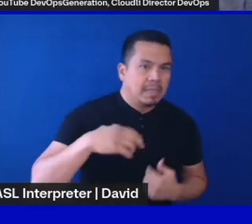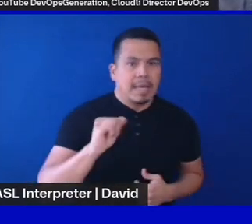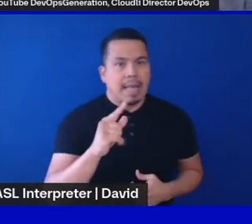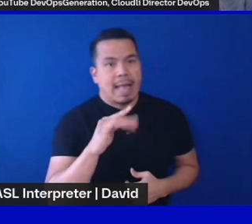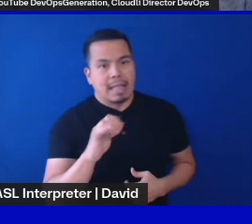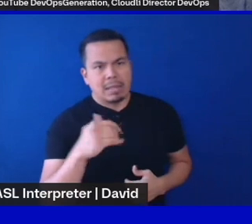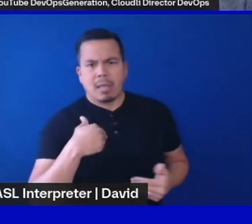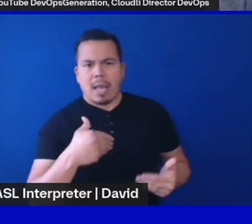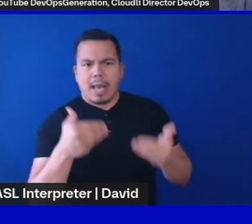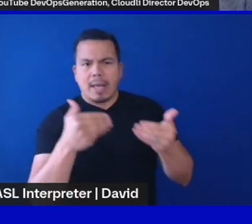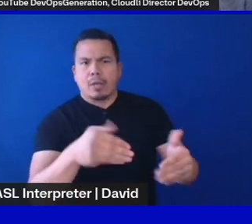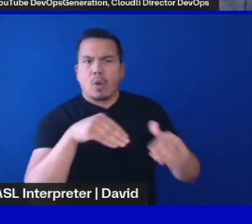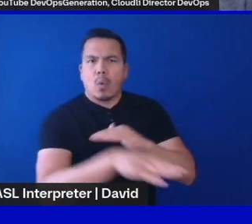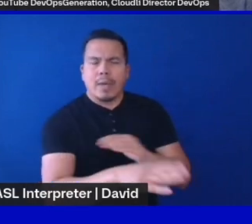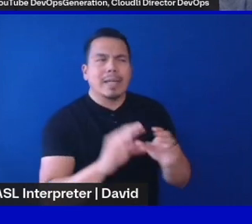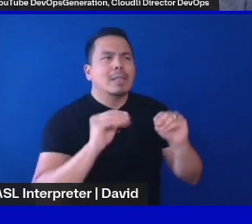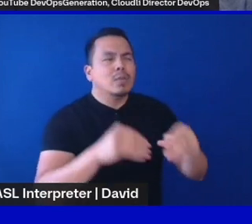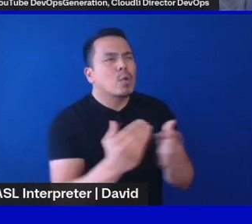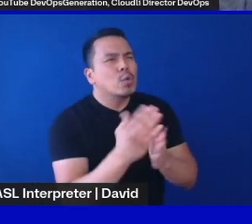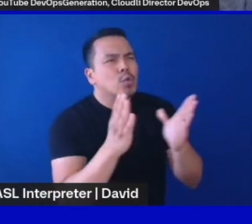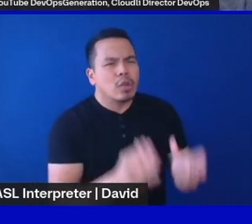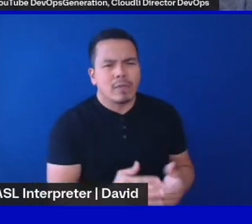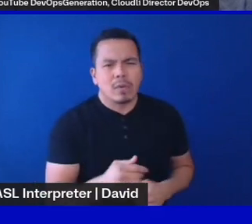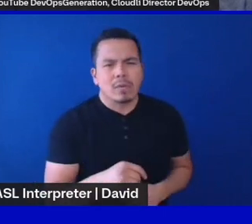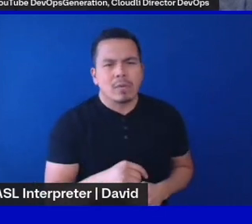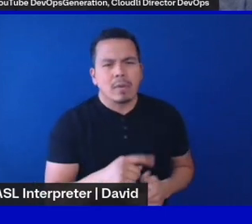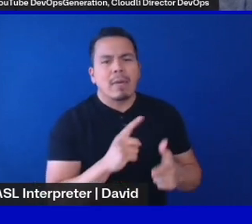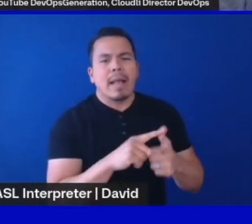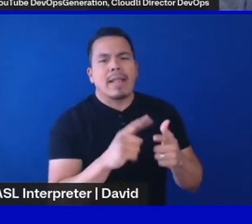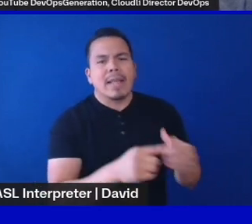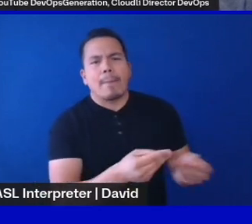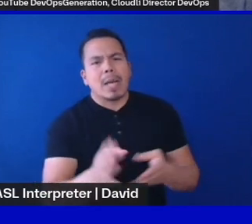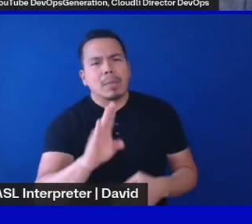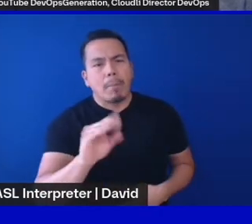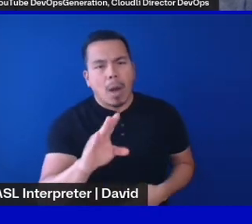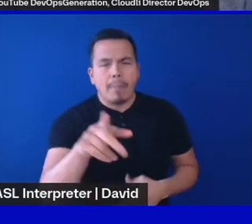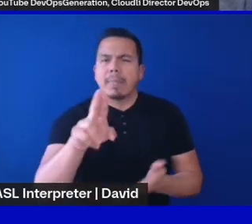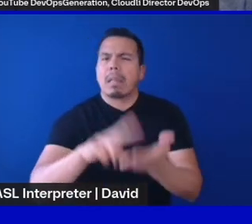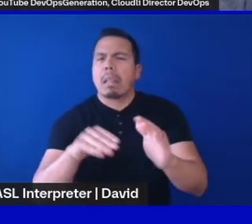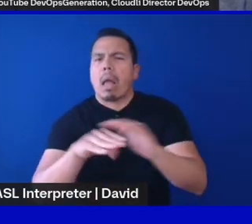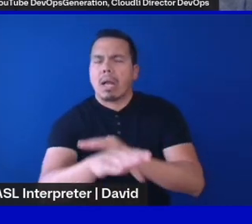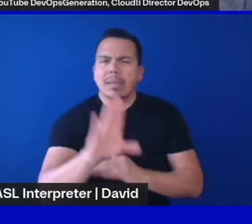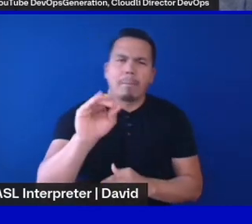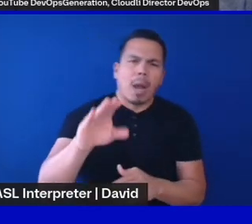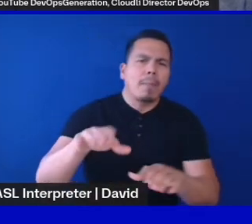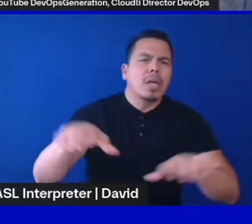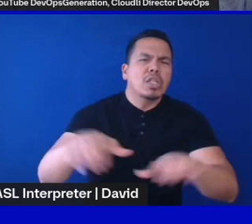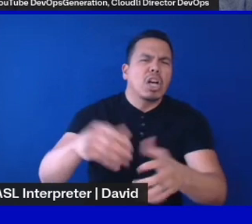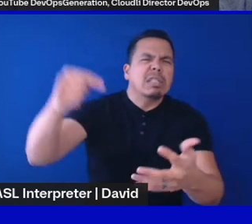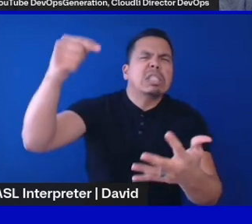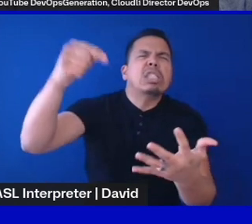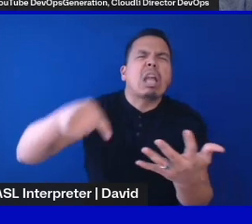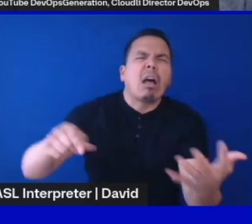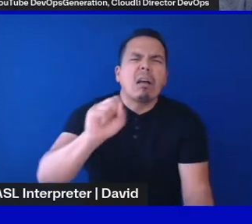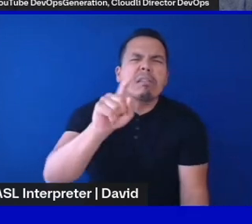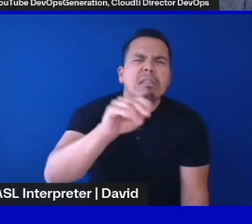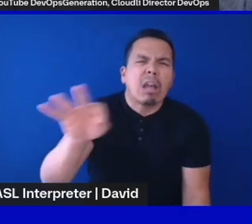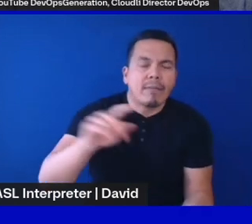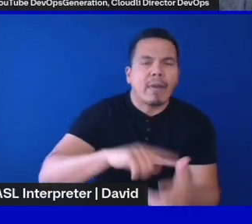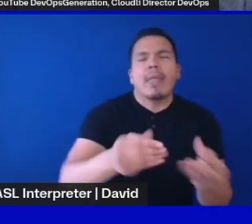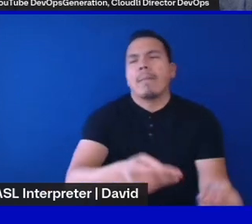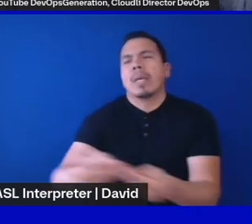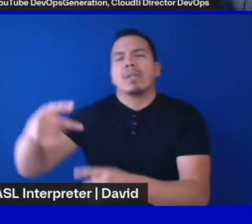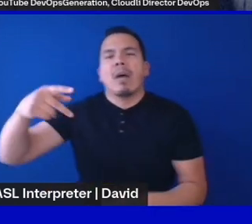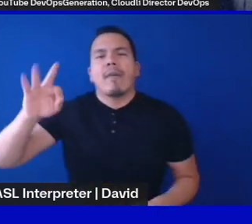new servers, wire them up and install the OS. And then I pass it off to Bob. He logs in, does stuff, and he passes it off to Frank, who logs